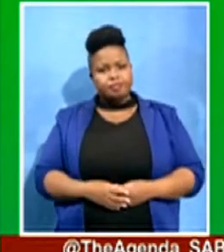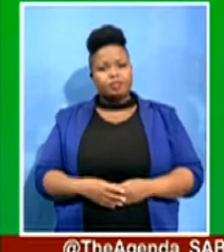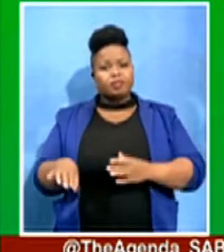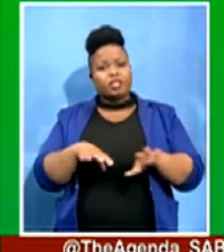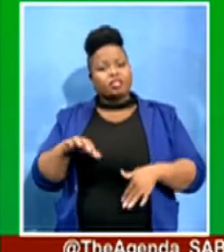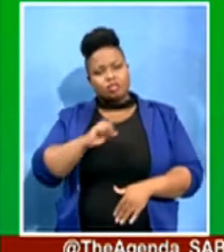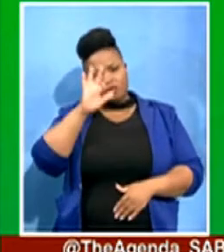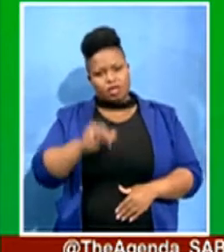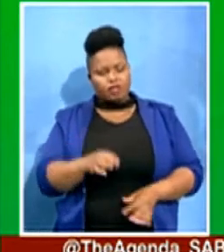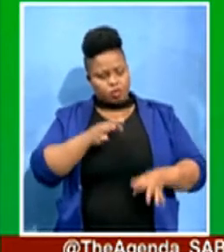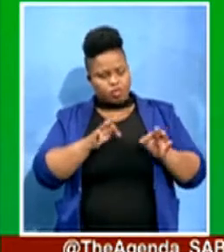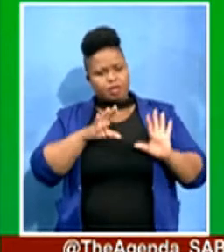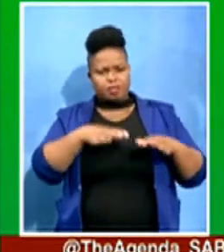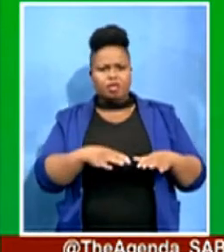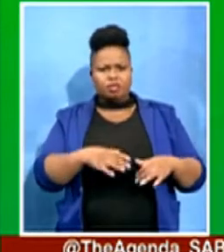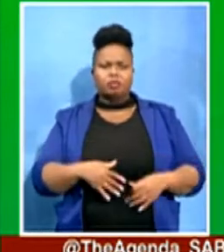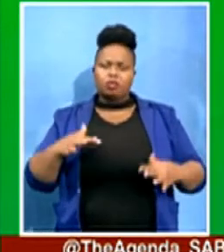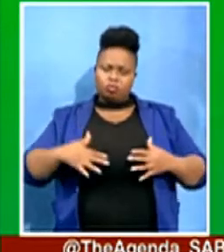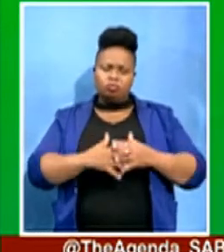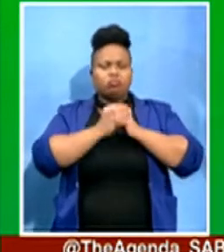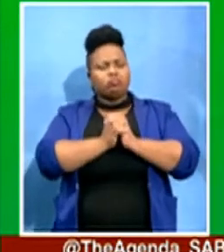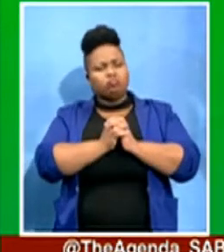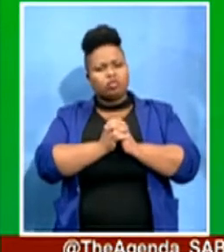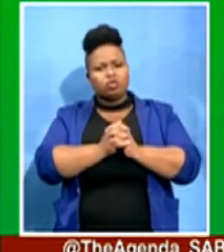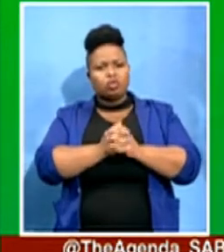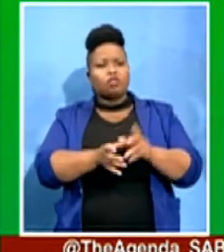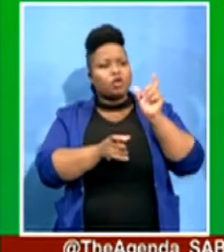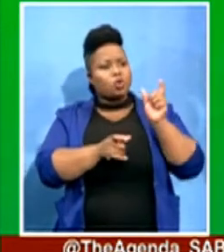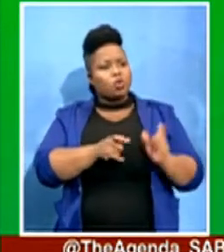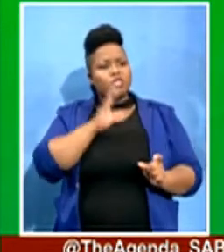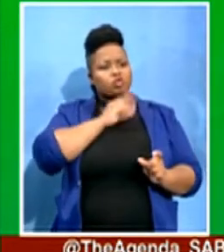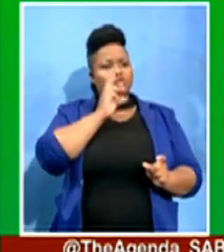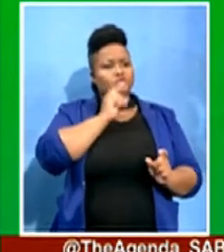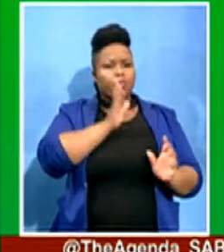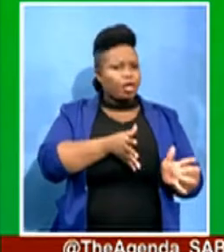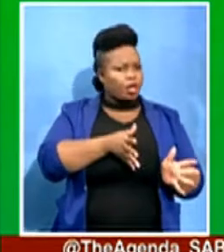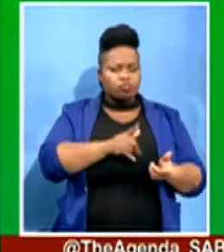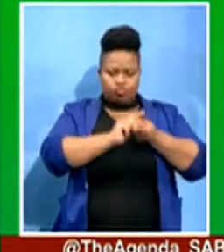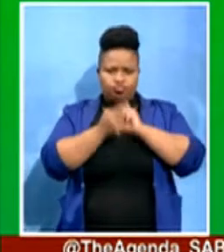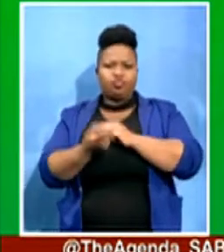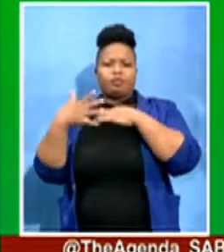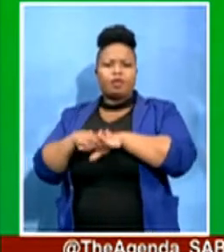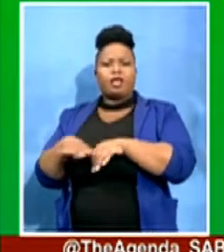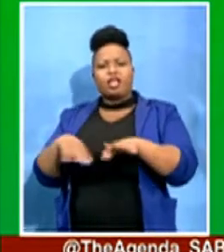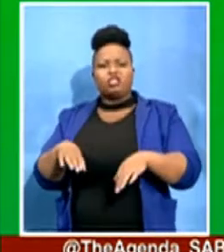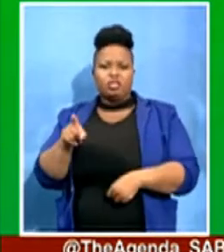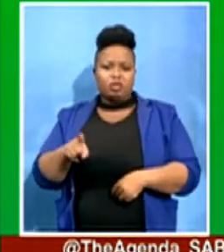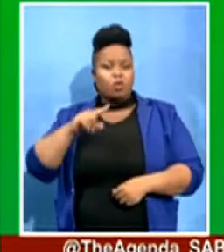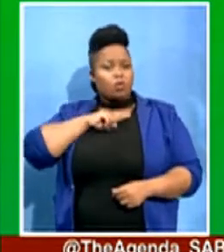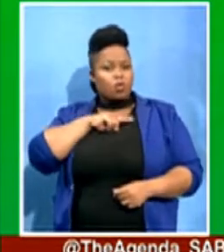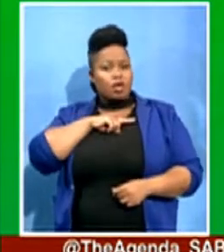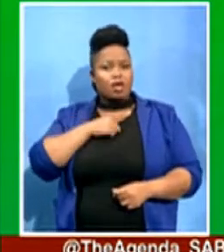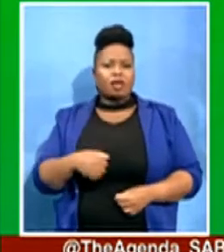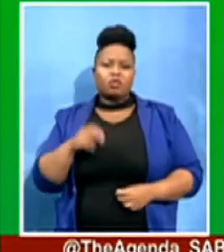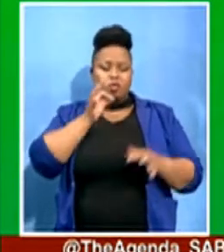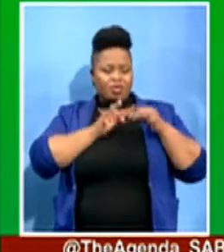to turn words into action. Because with our political system, there has to be too much talk and not enough action.